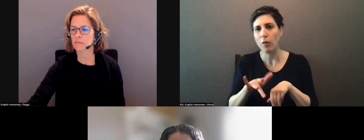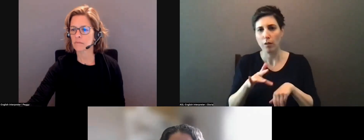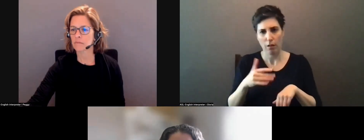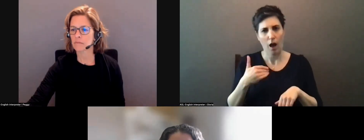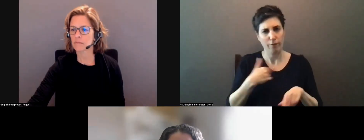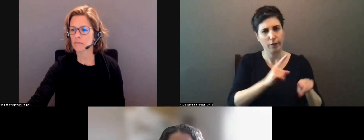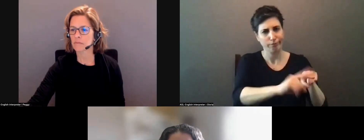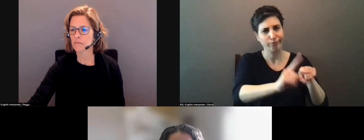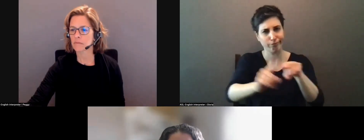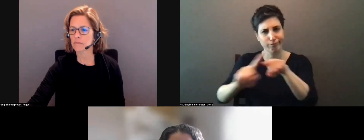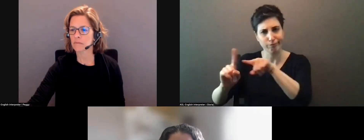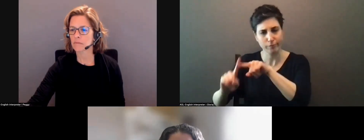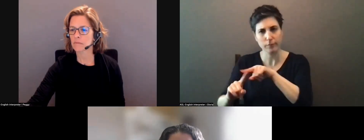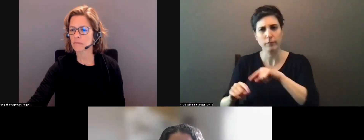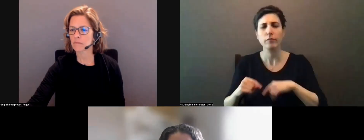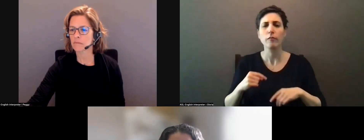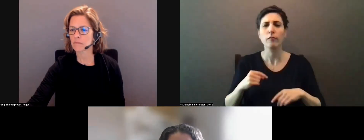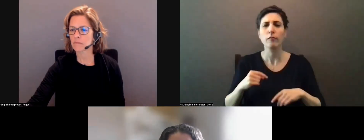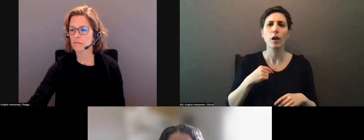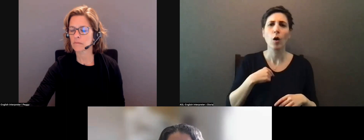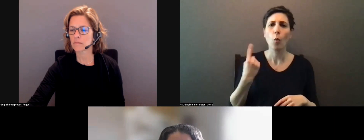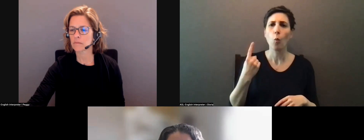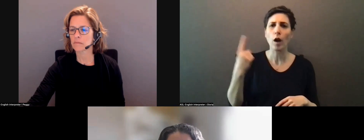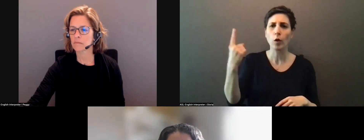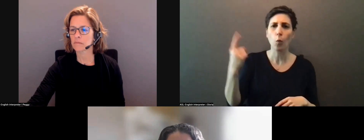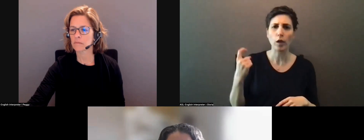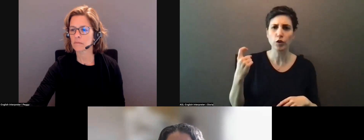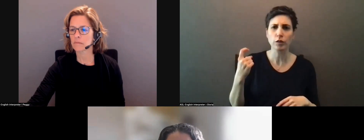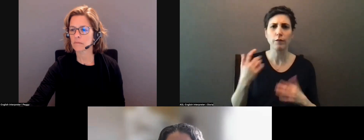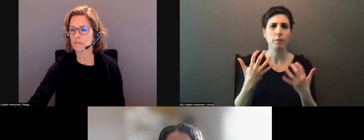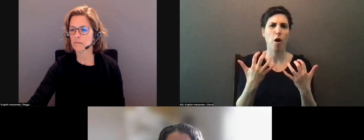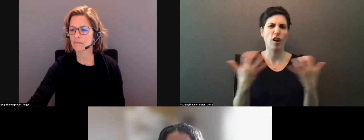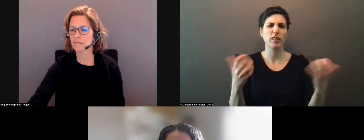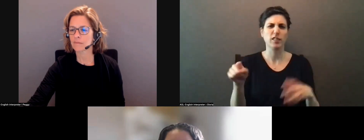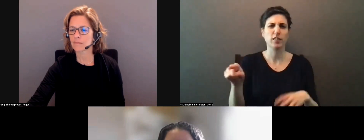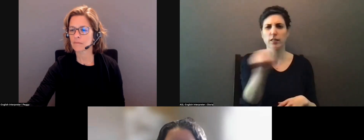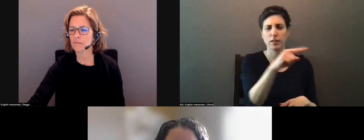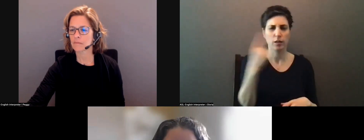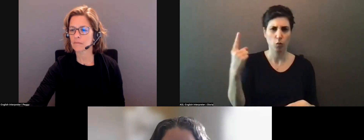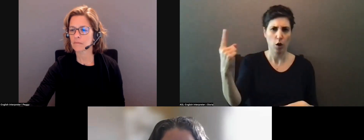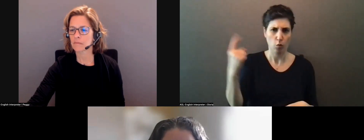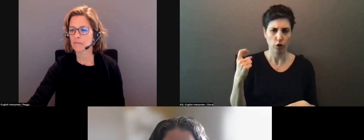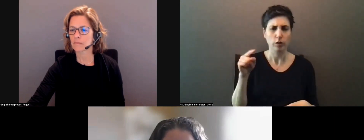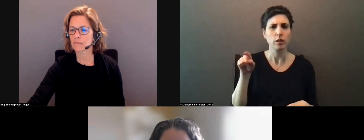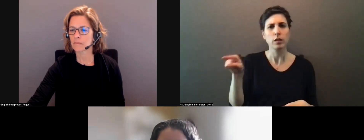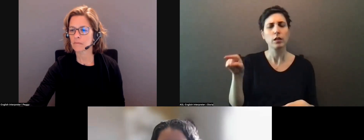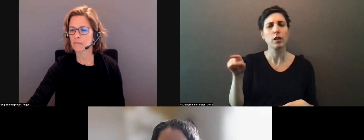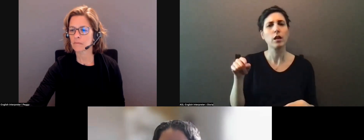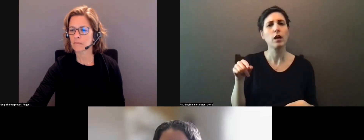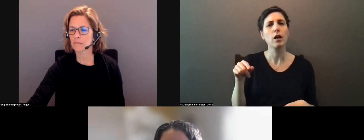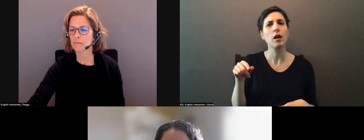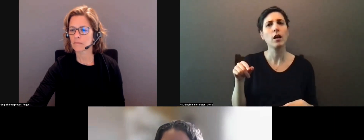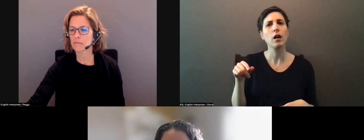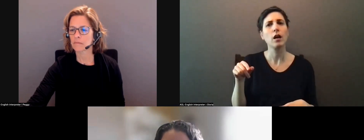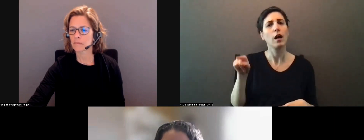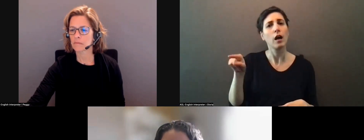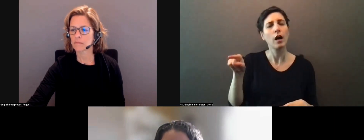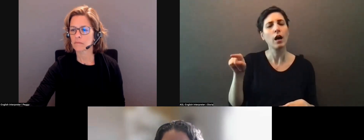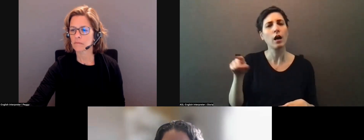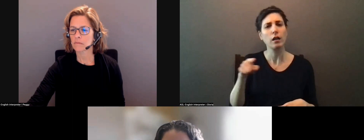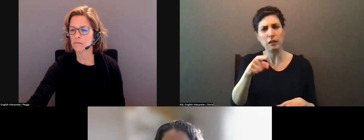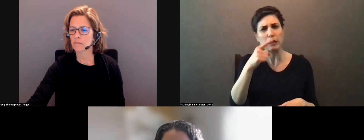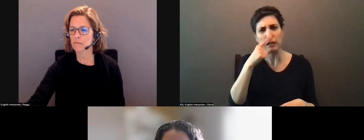I have a question for you from the audience, Angela, and it's just like around if you could